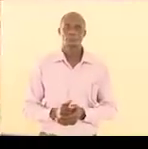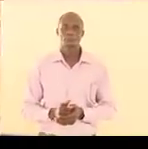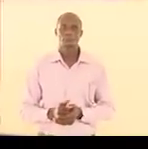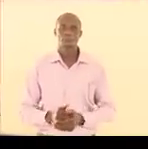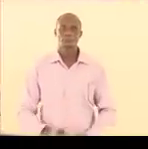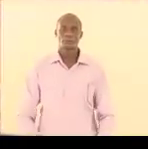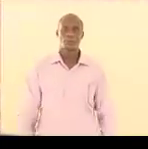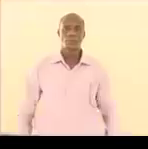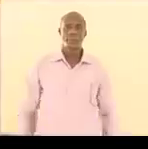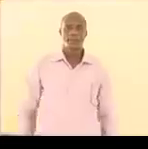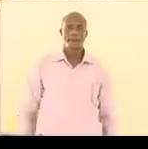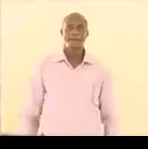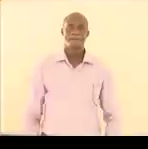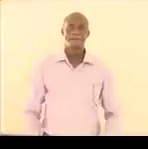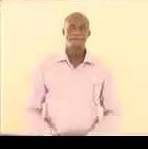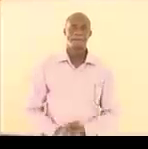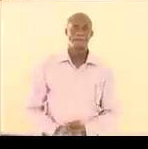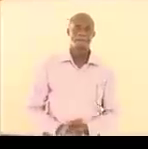You never thought about this, right?